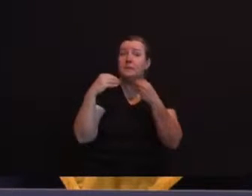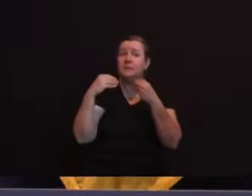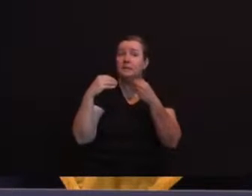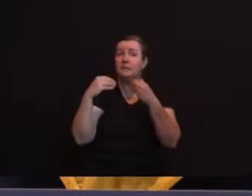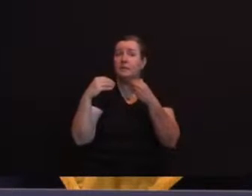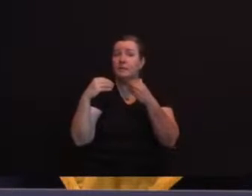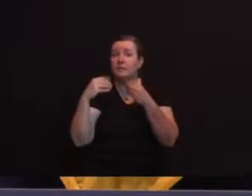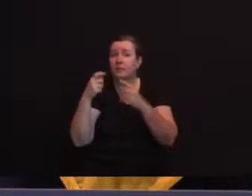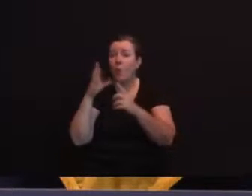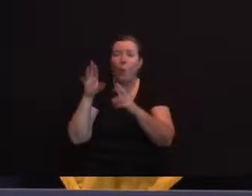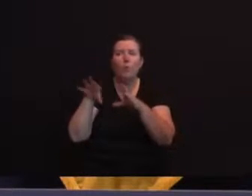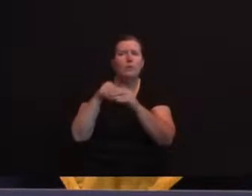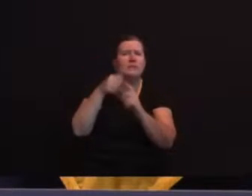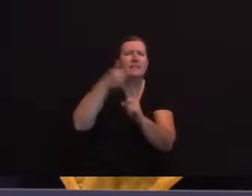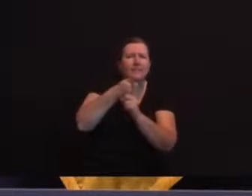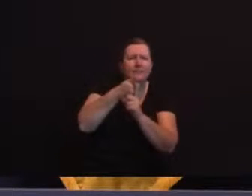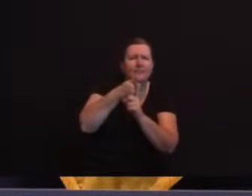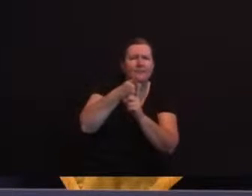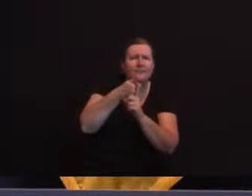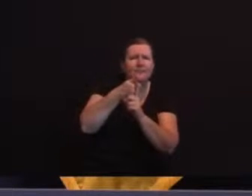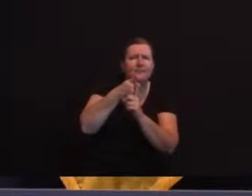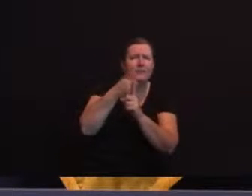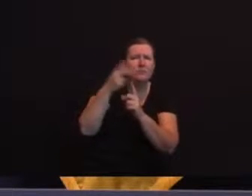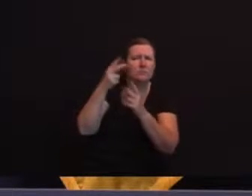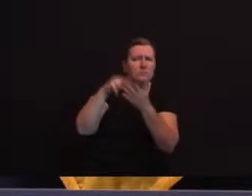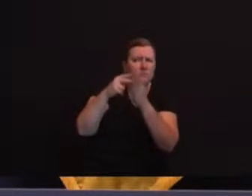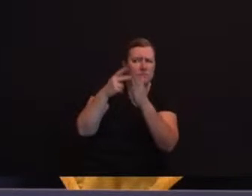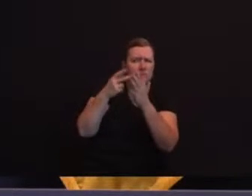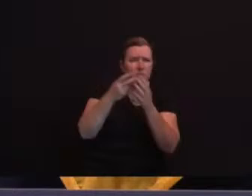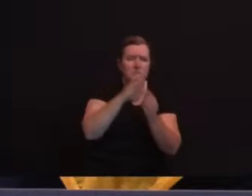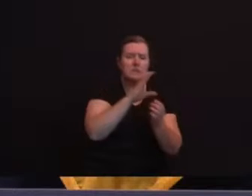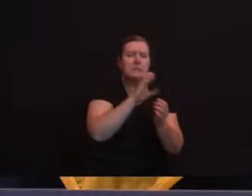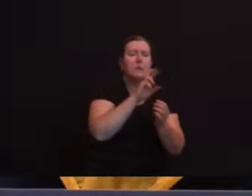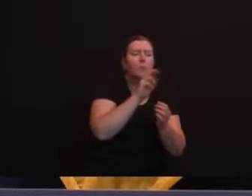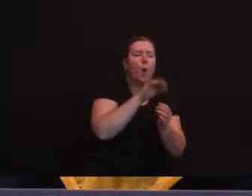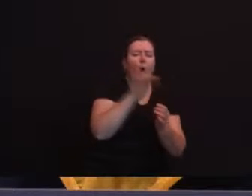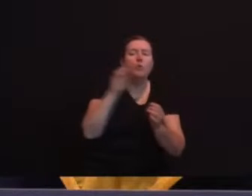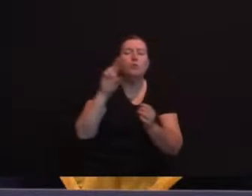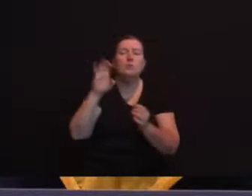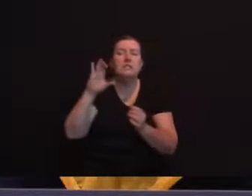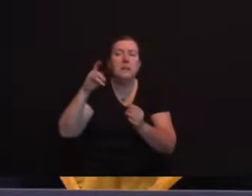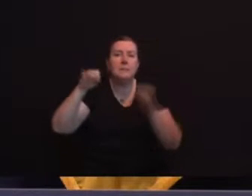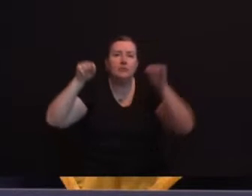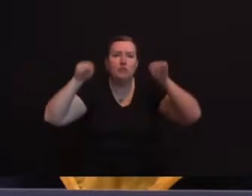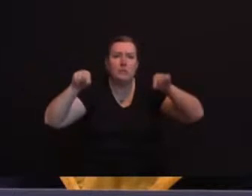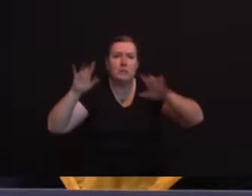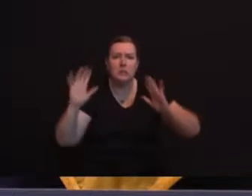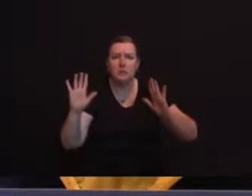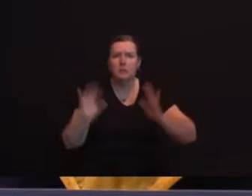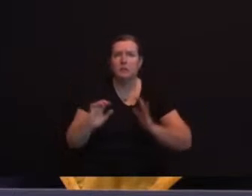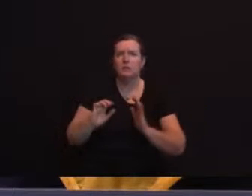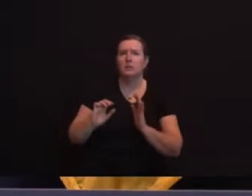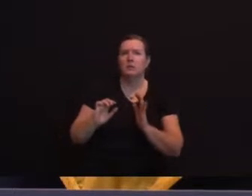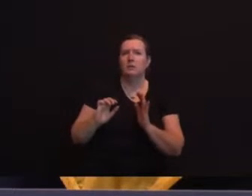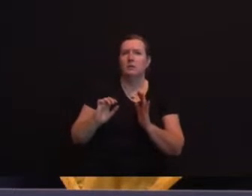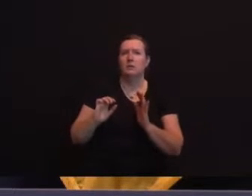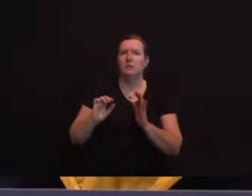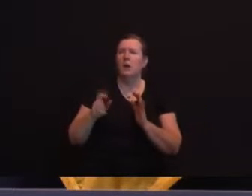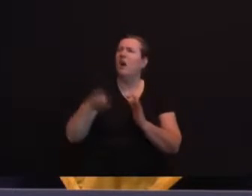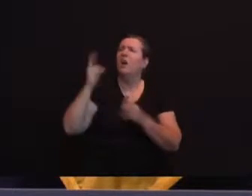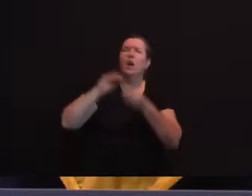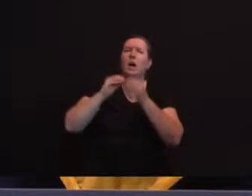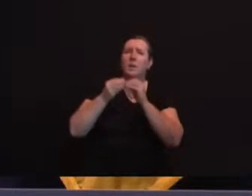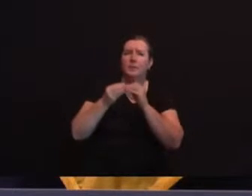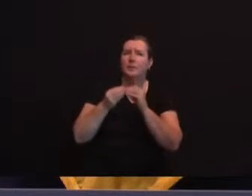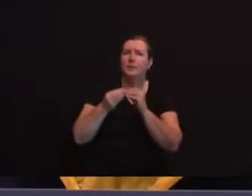on the amount of tests from today. You mentioned those much higher numbers on Saturday and Sunday. Why is testing going up, going down, numbers